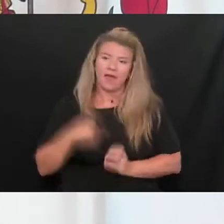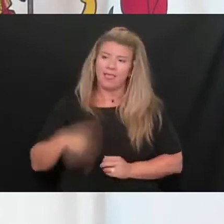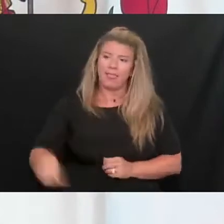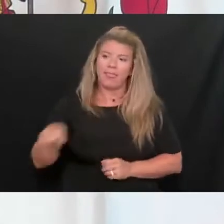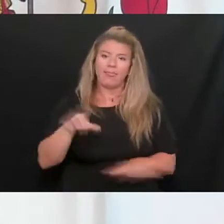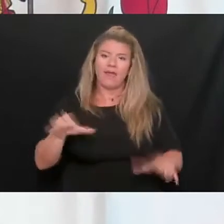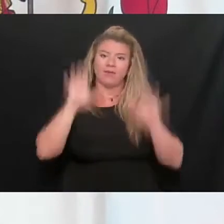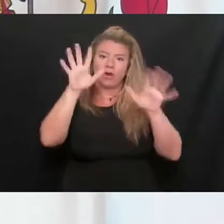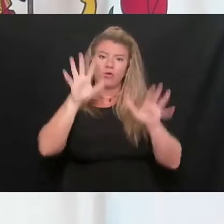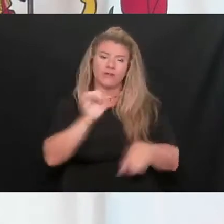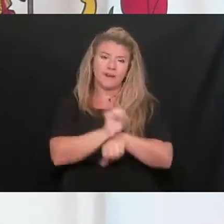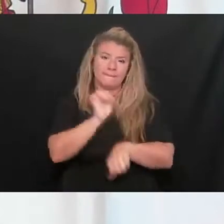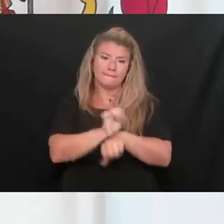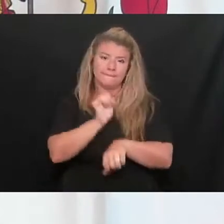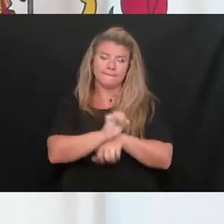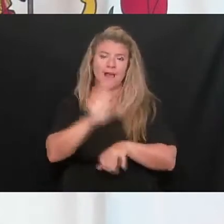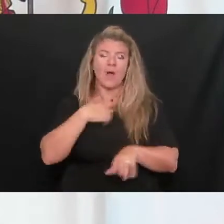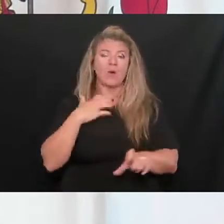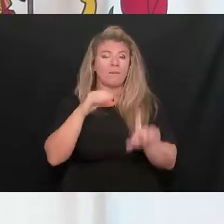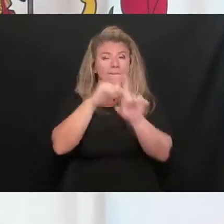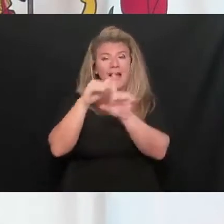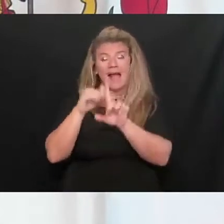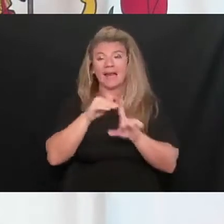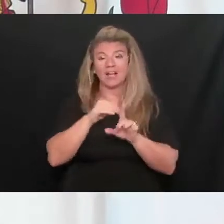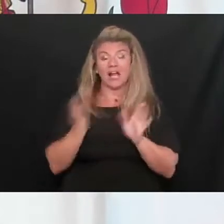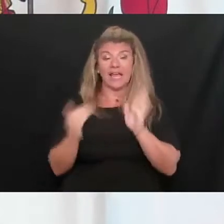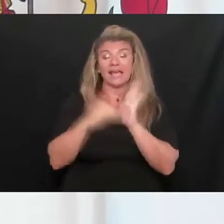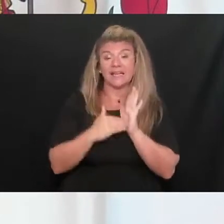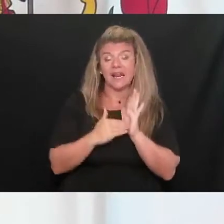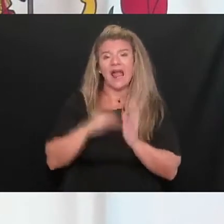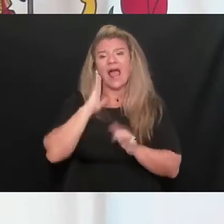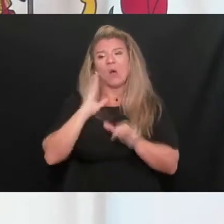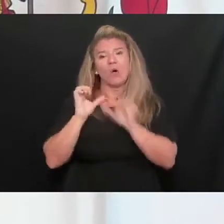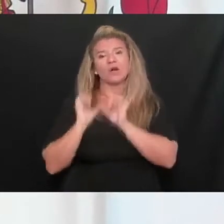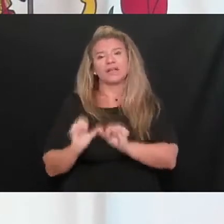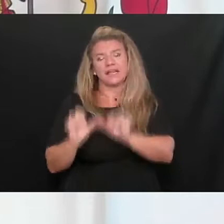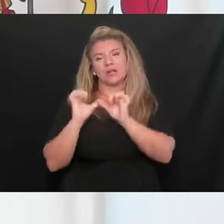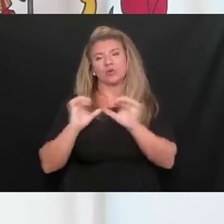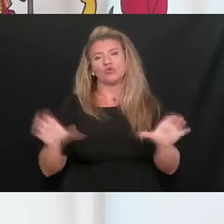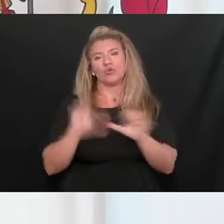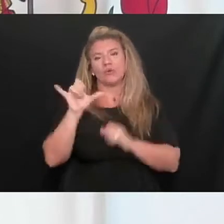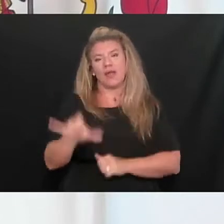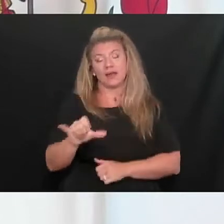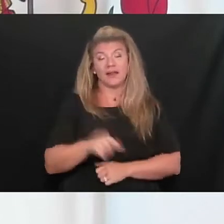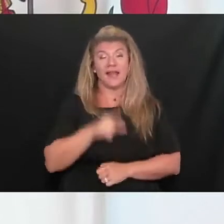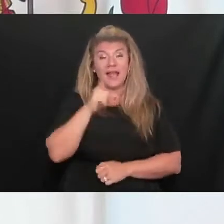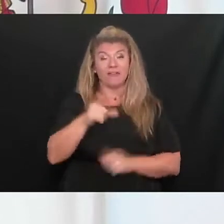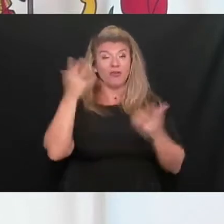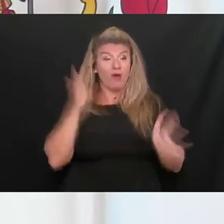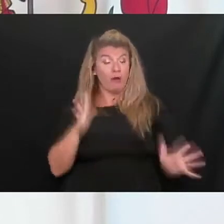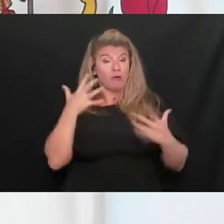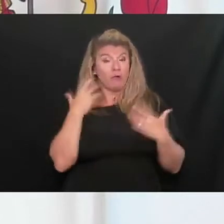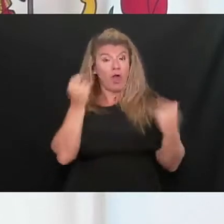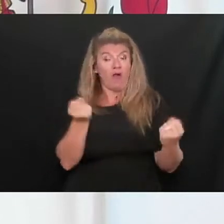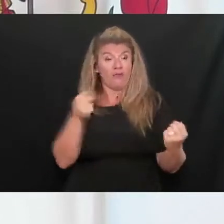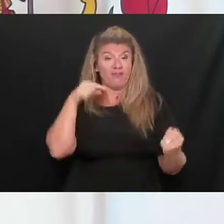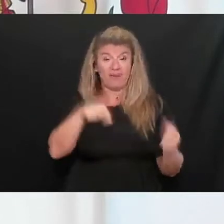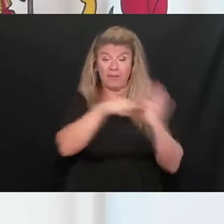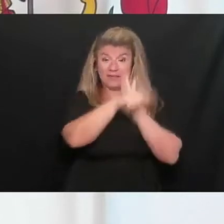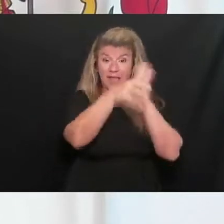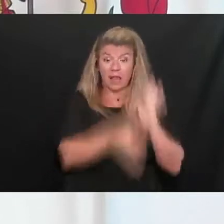done. And I remind everybody again, and I'll just continue to do so, that if you've recovered from this dreaded